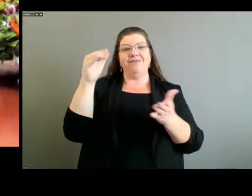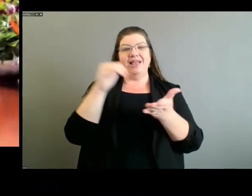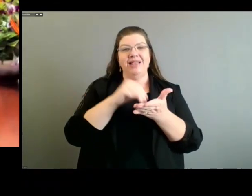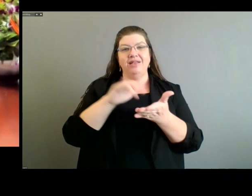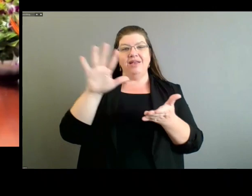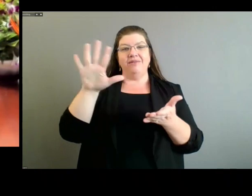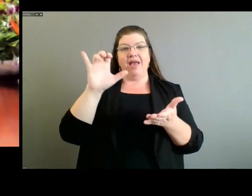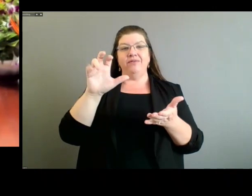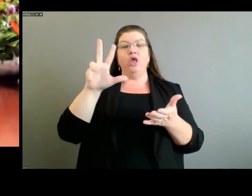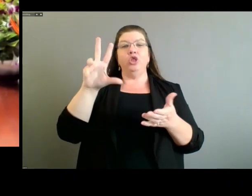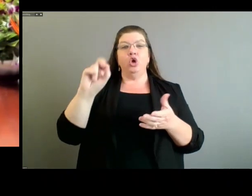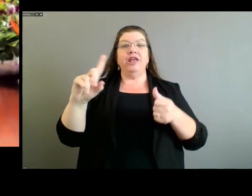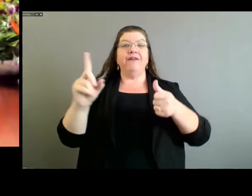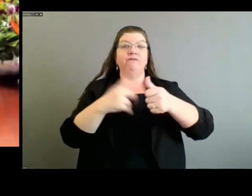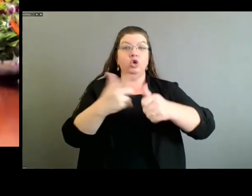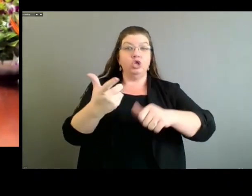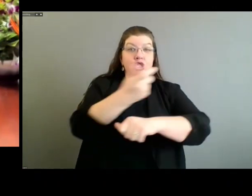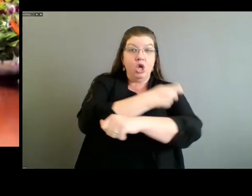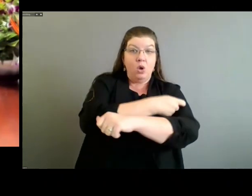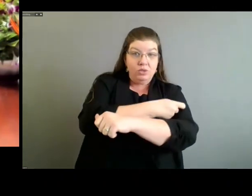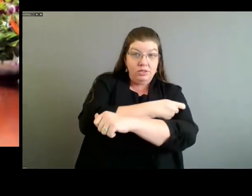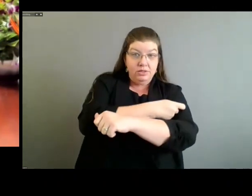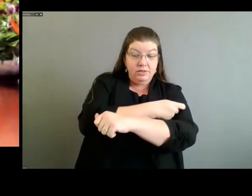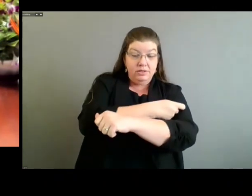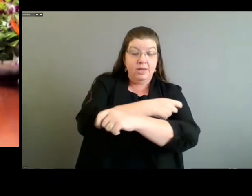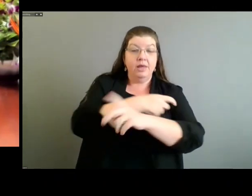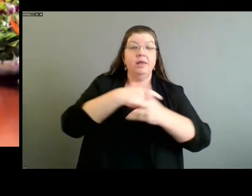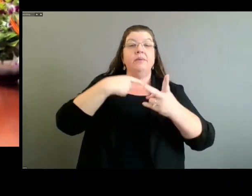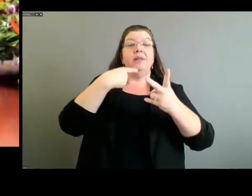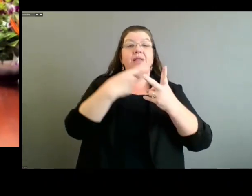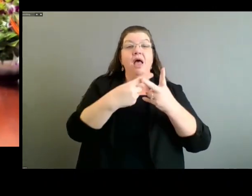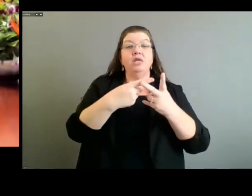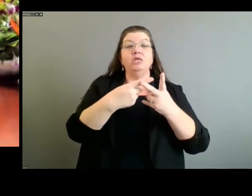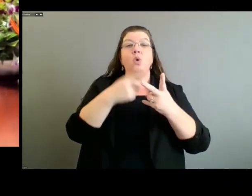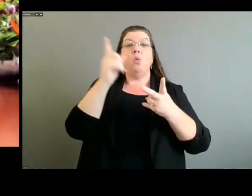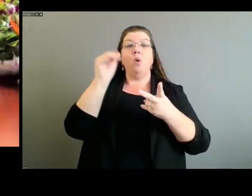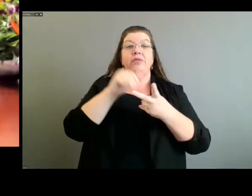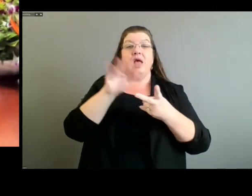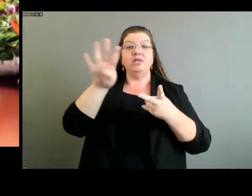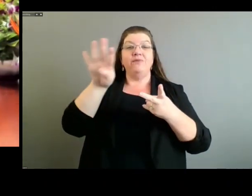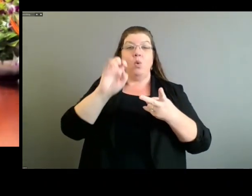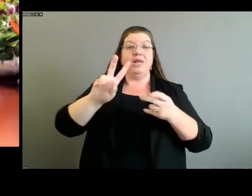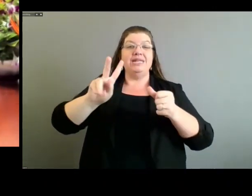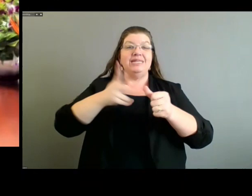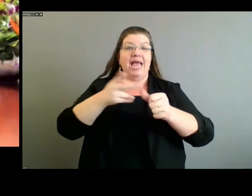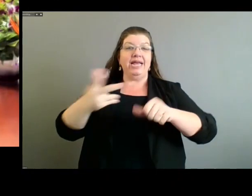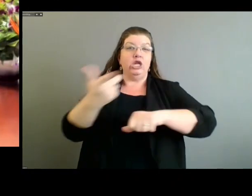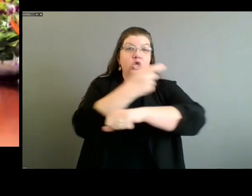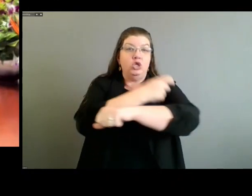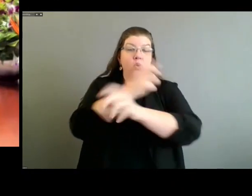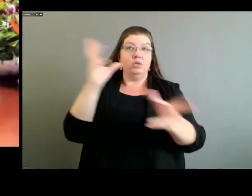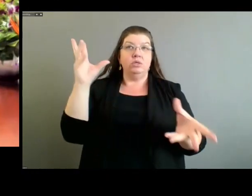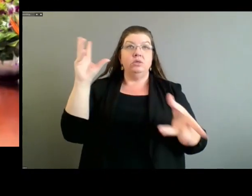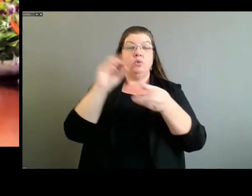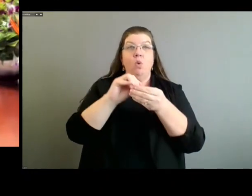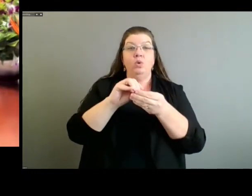7,530 first doses plus 1,400 second doses. So that brings it